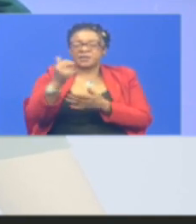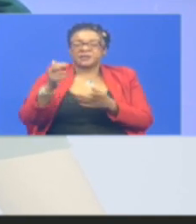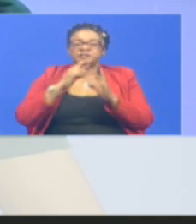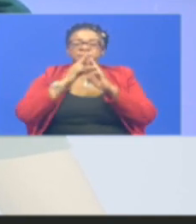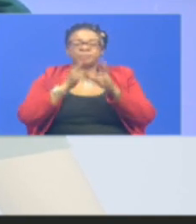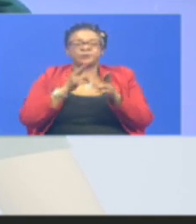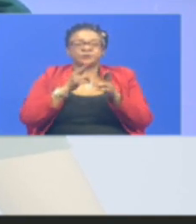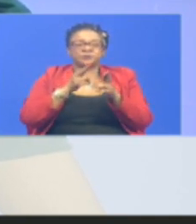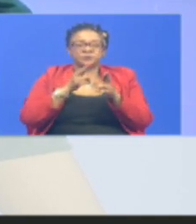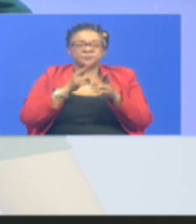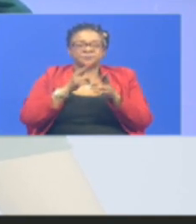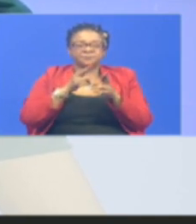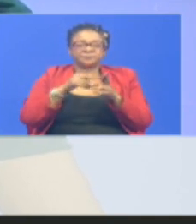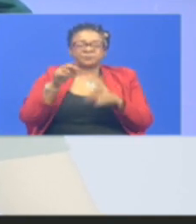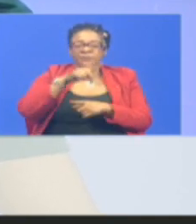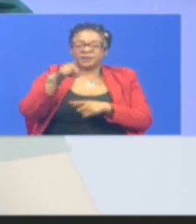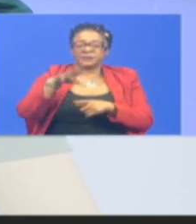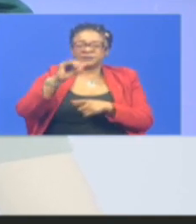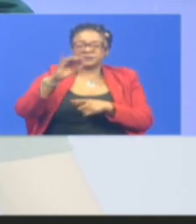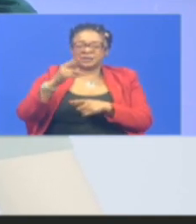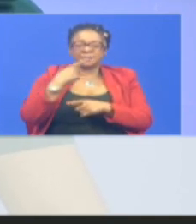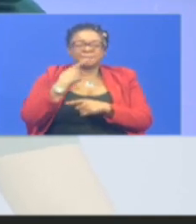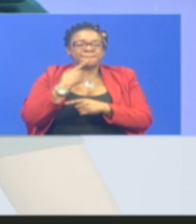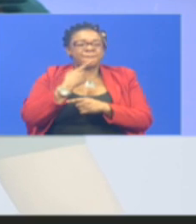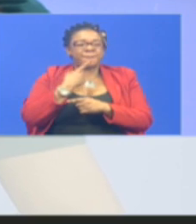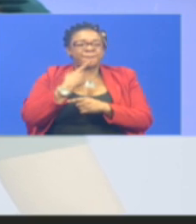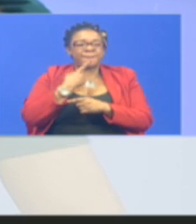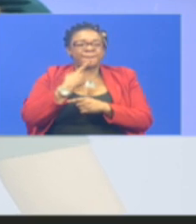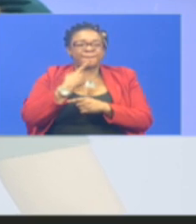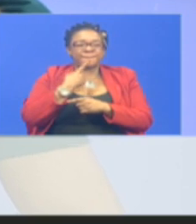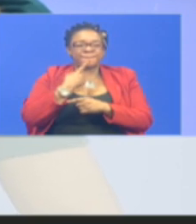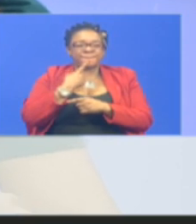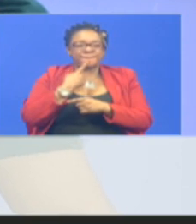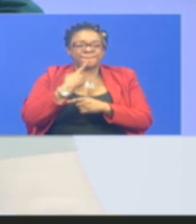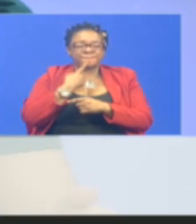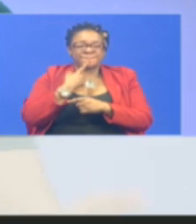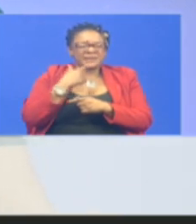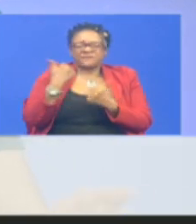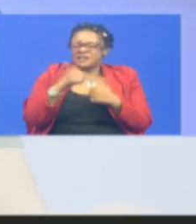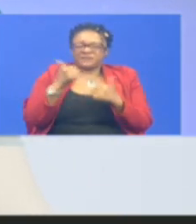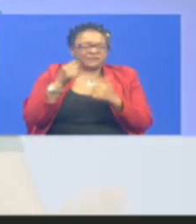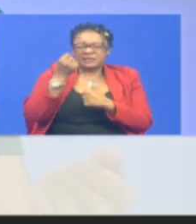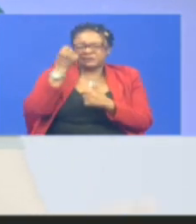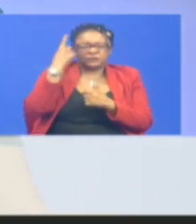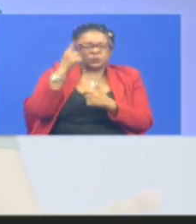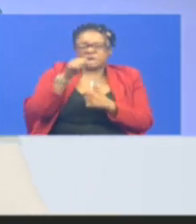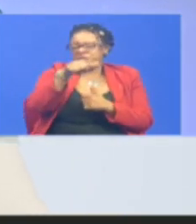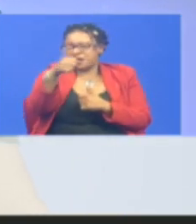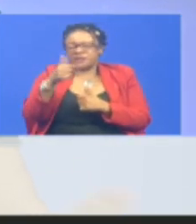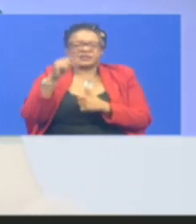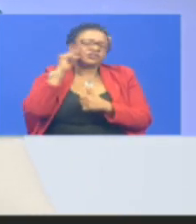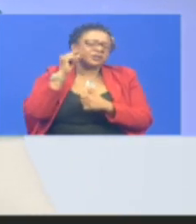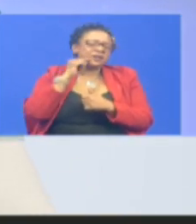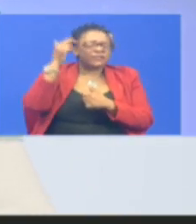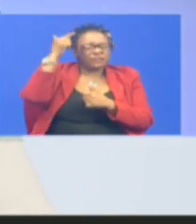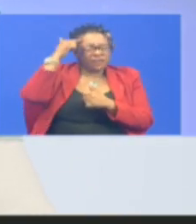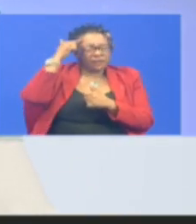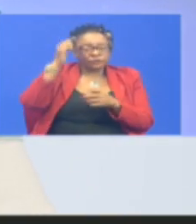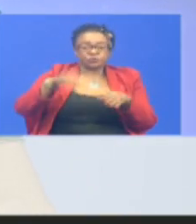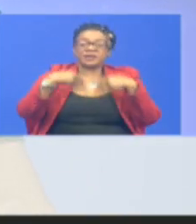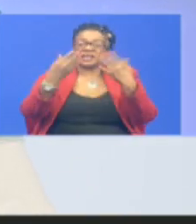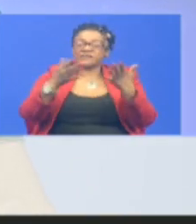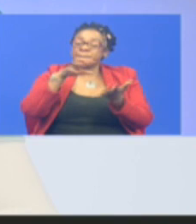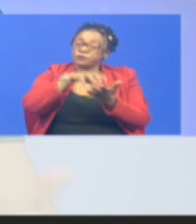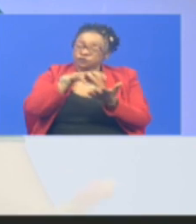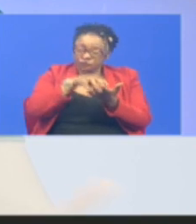here, Zach, you say, I've never understood why the other gender thinks it should be given positions. The two-thirds